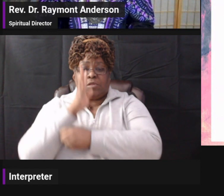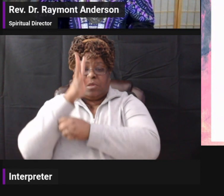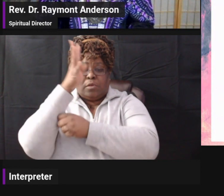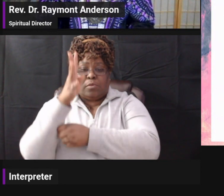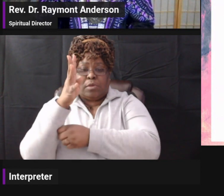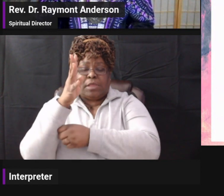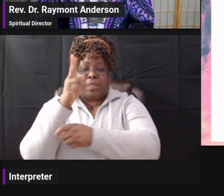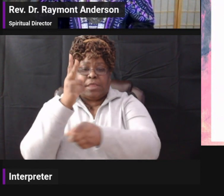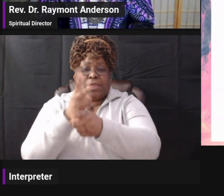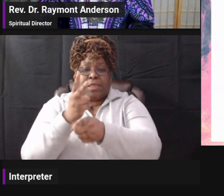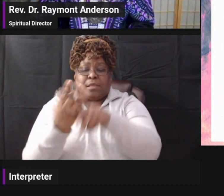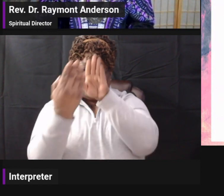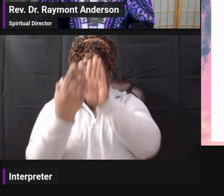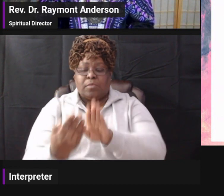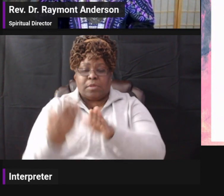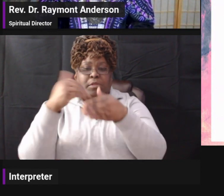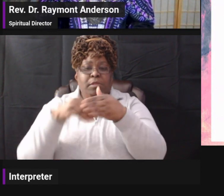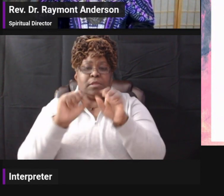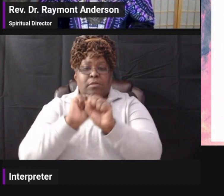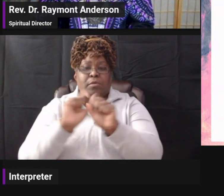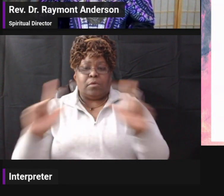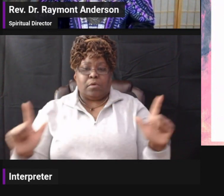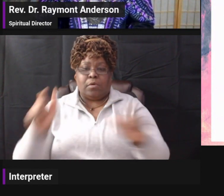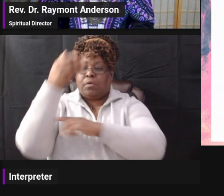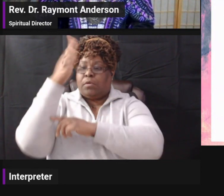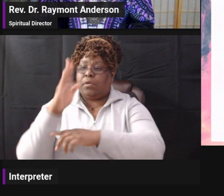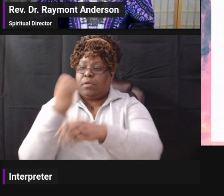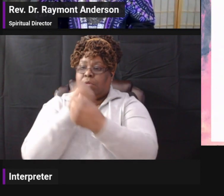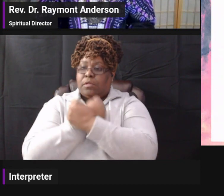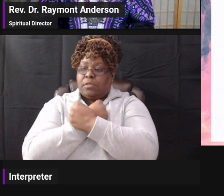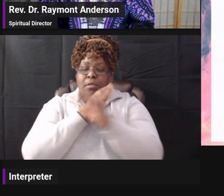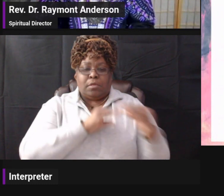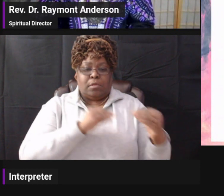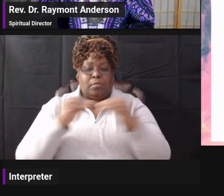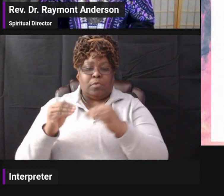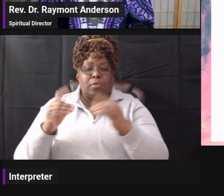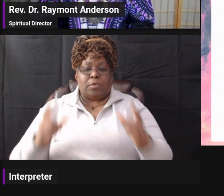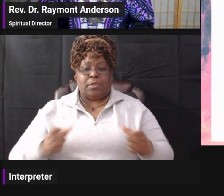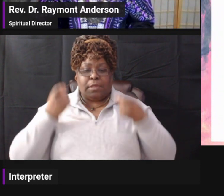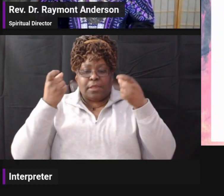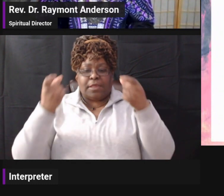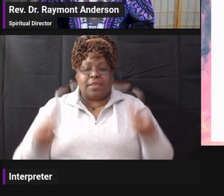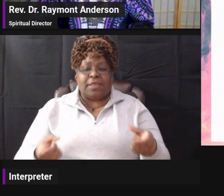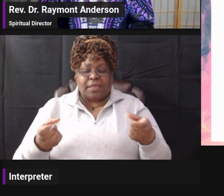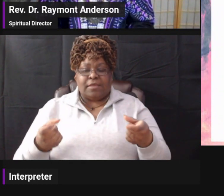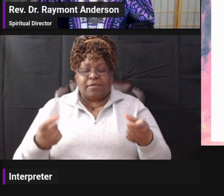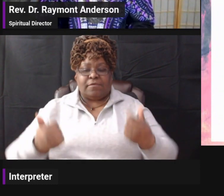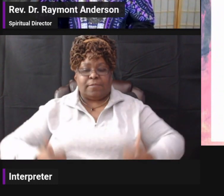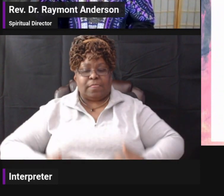that creating and sustaining presence within all. God loves, moves,